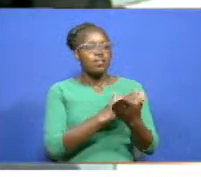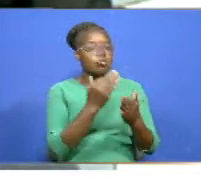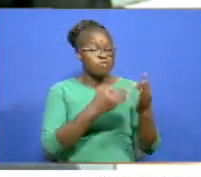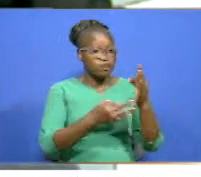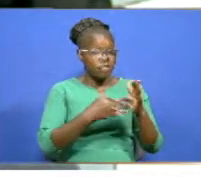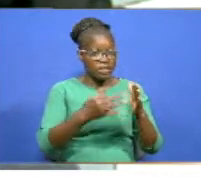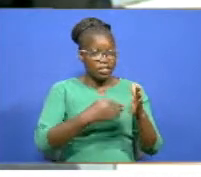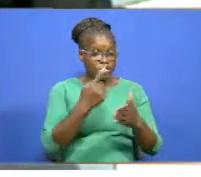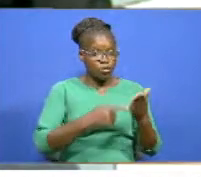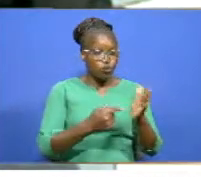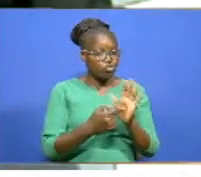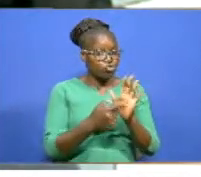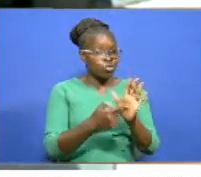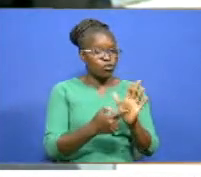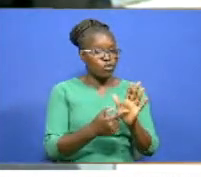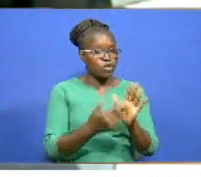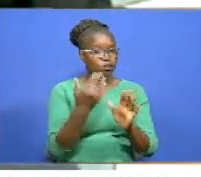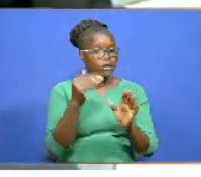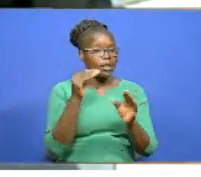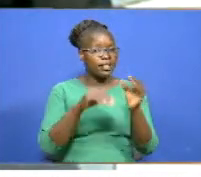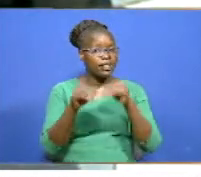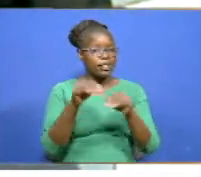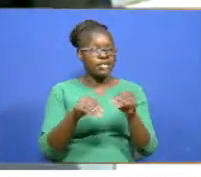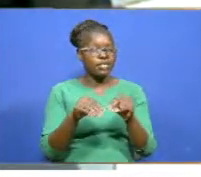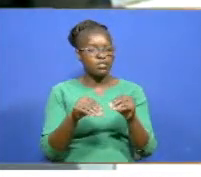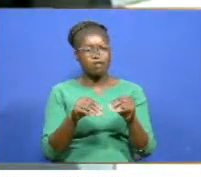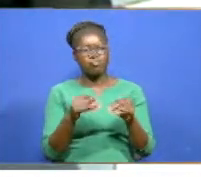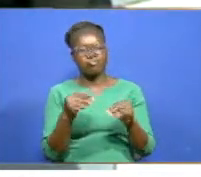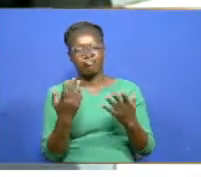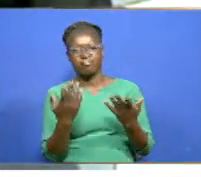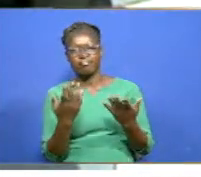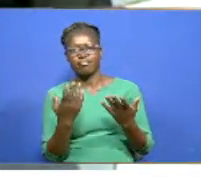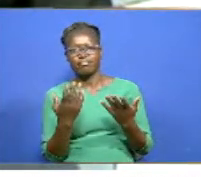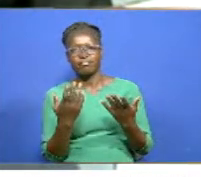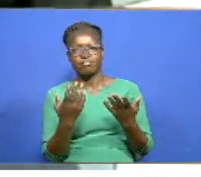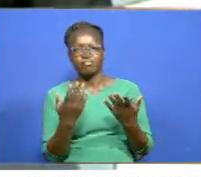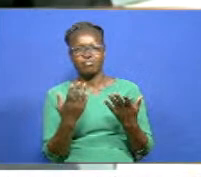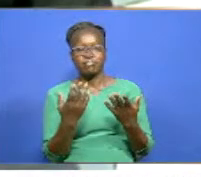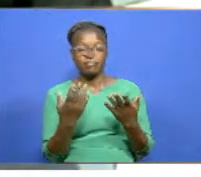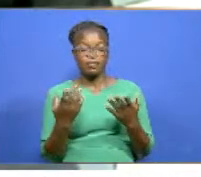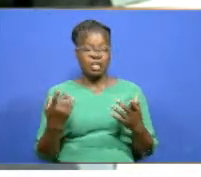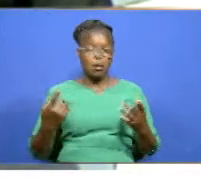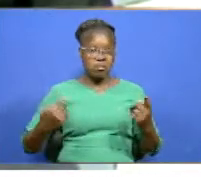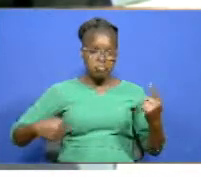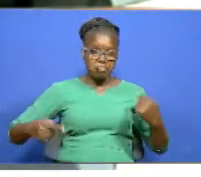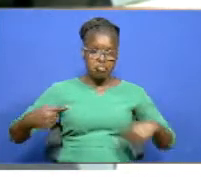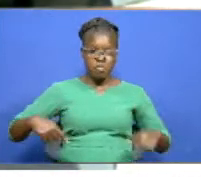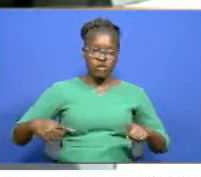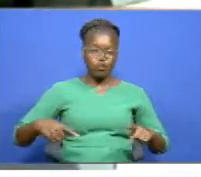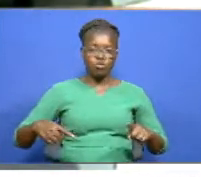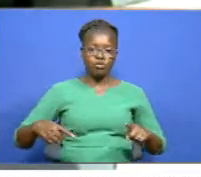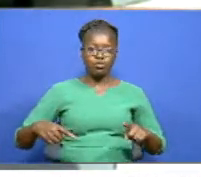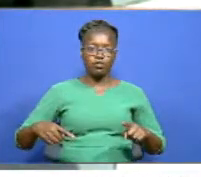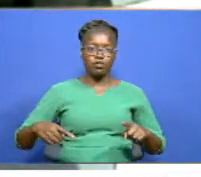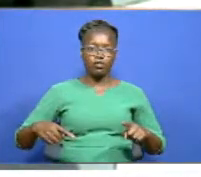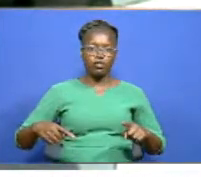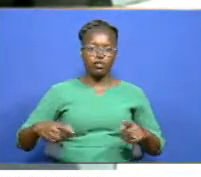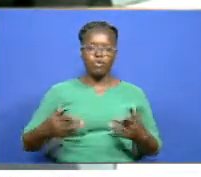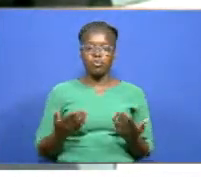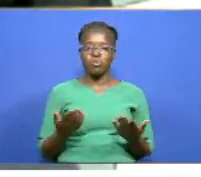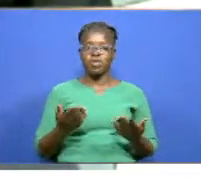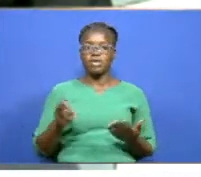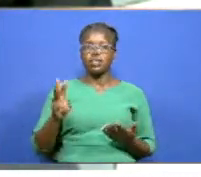going to play out in the by-election? Looking at first of all, perhaps we can touch on Matungu, where the widow of the